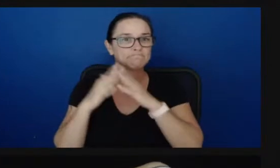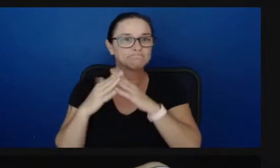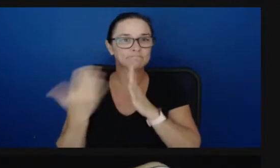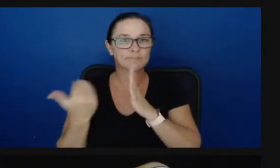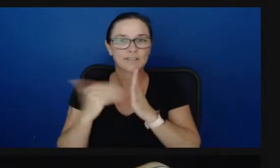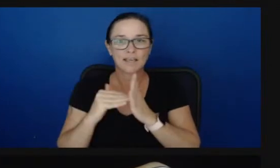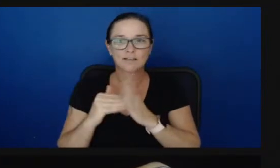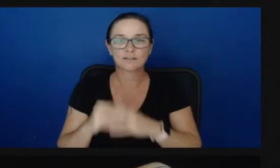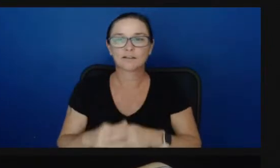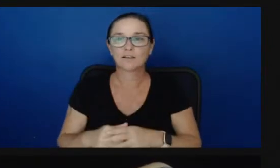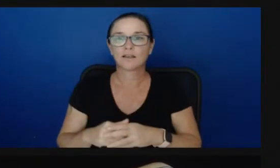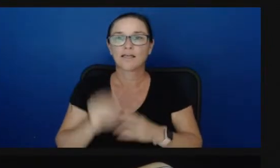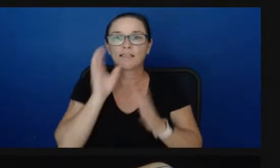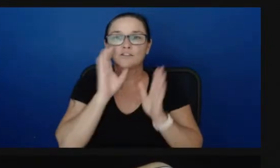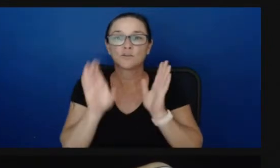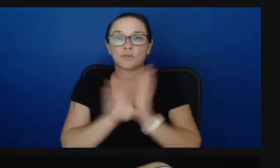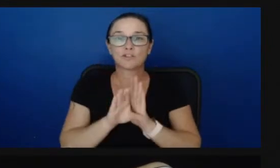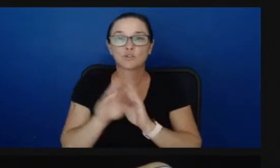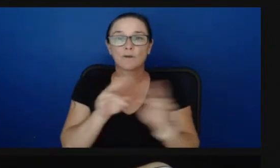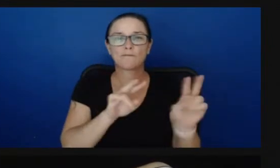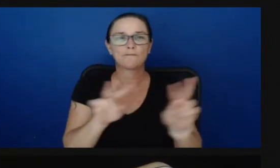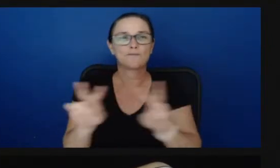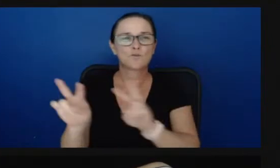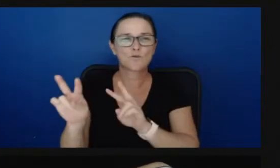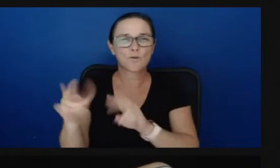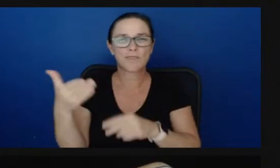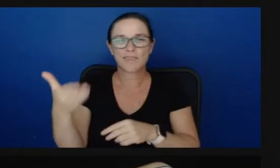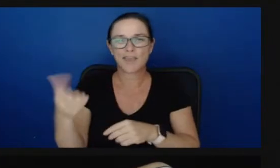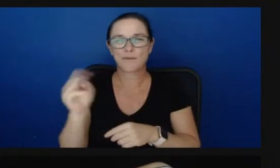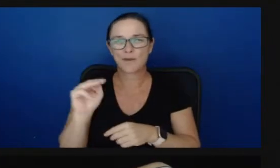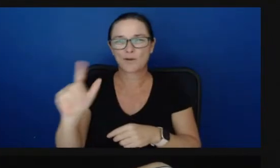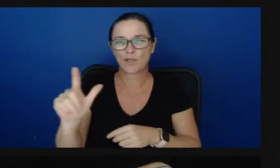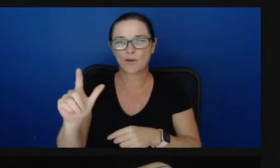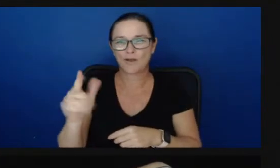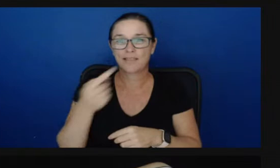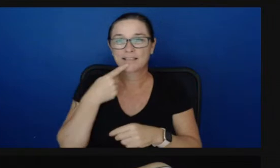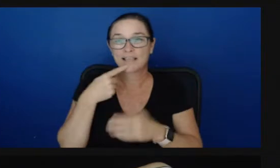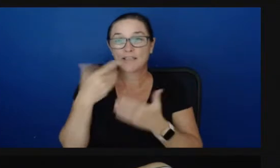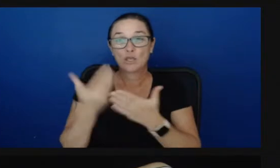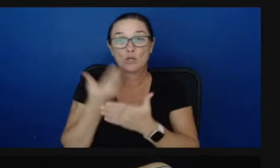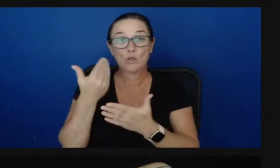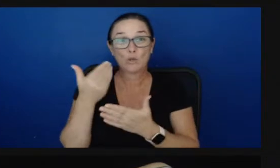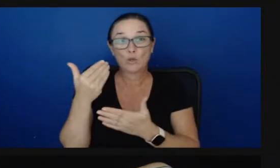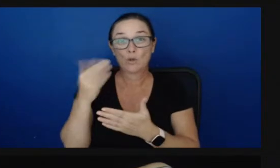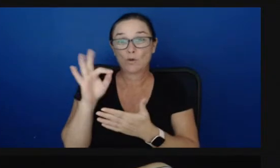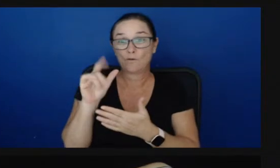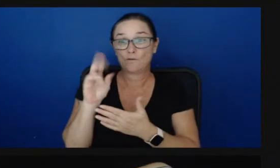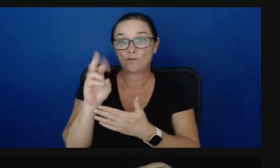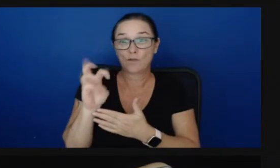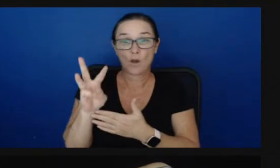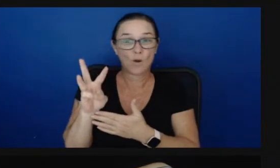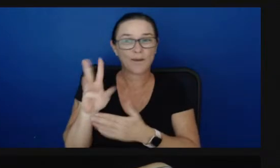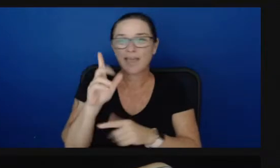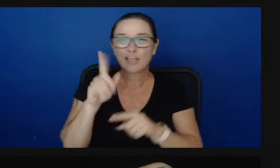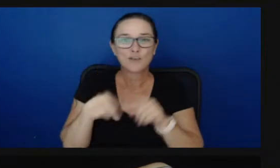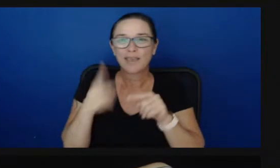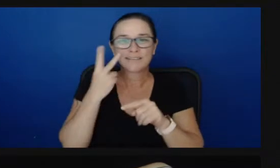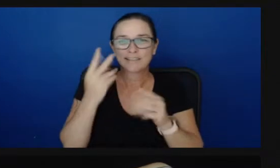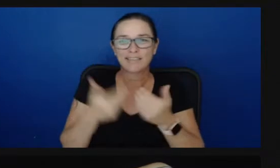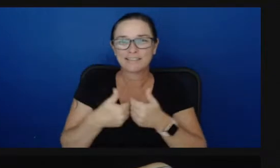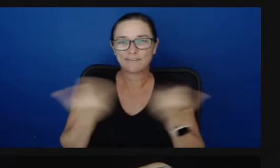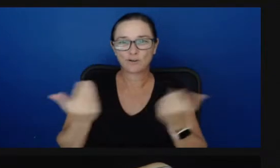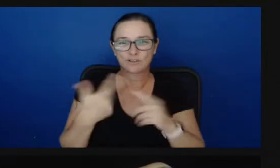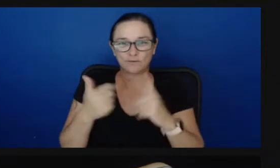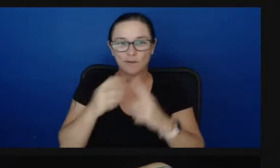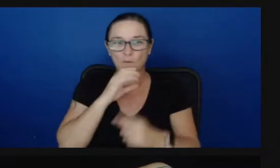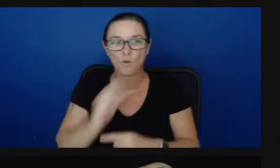of the view up at Mauna Loa. They say that the new flows are indistinguishable from the old flows on the caldera floor. It all looks